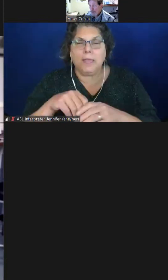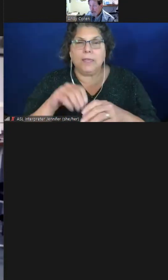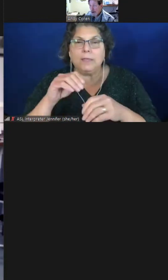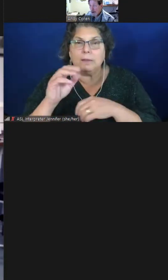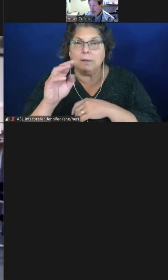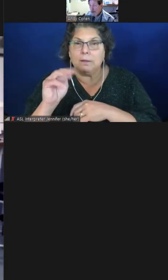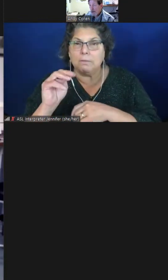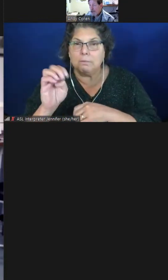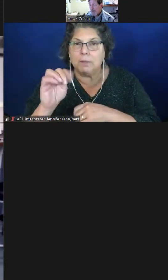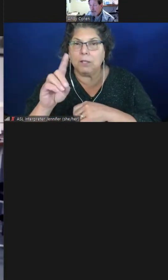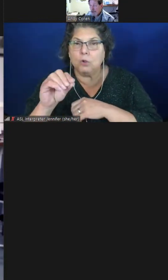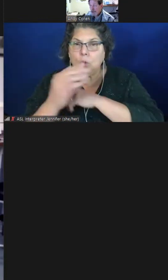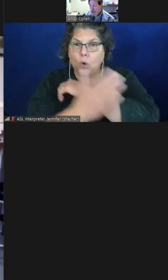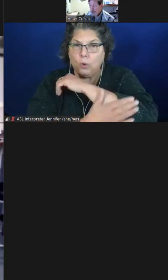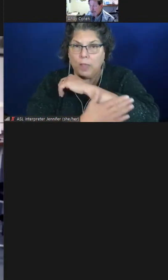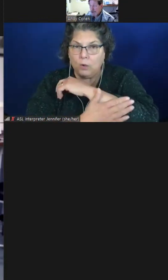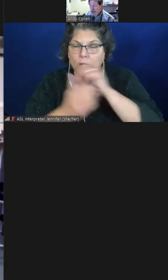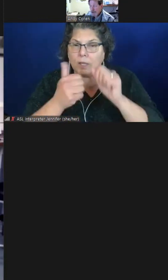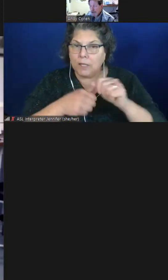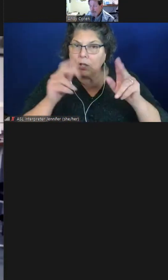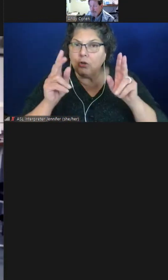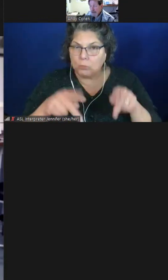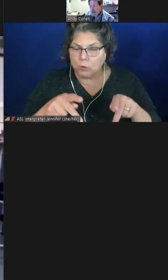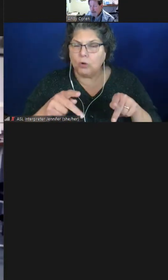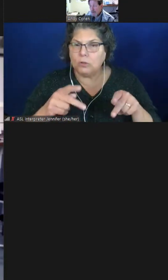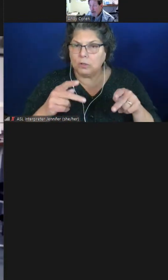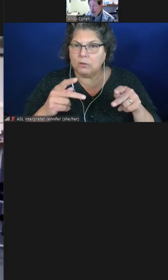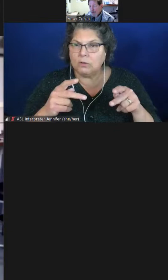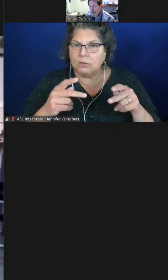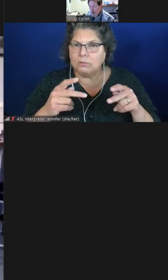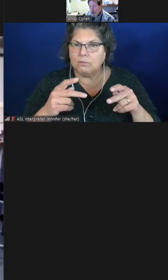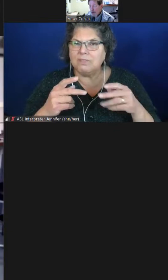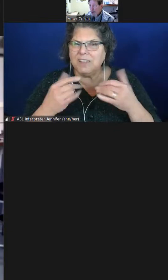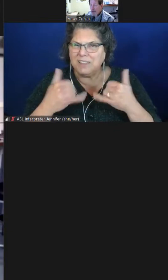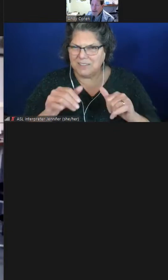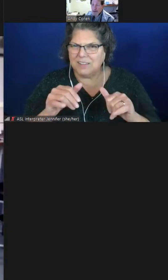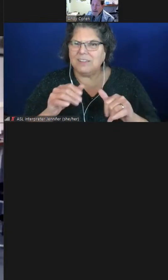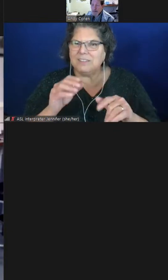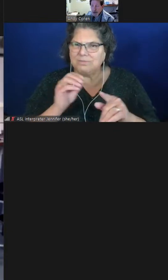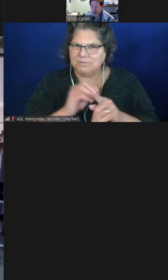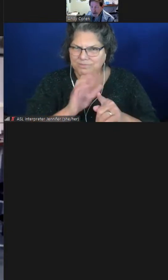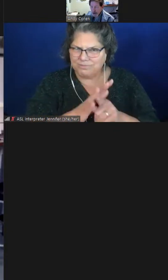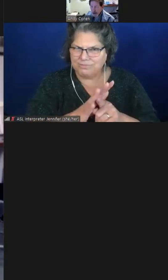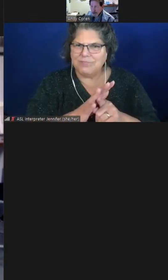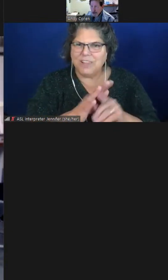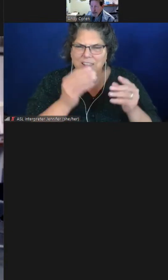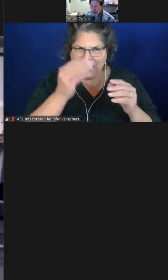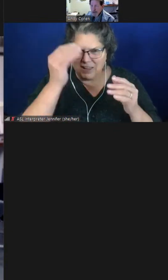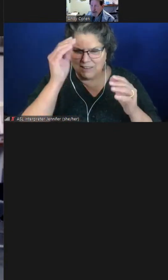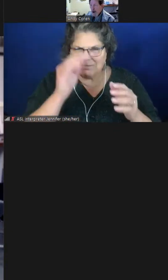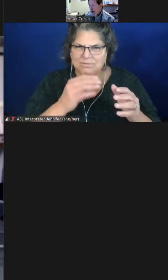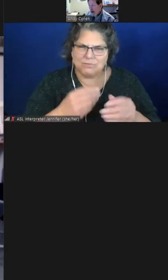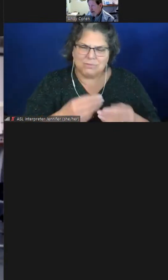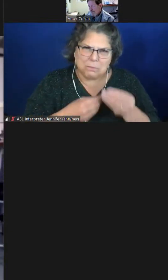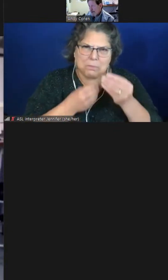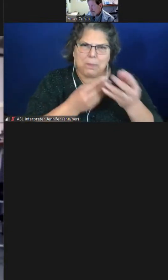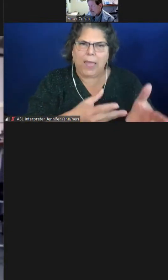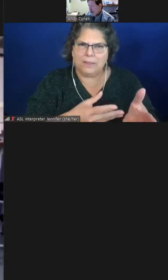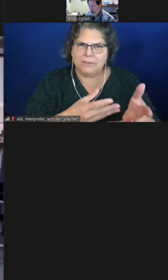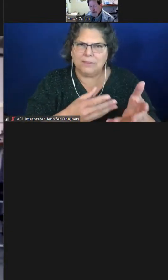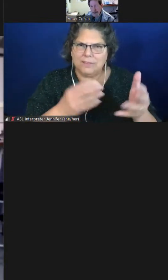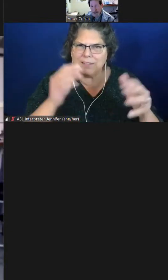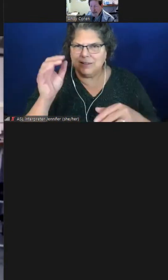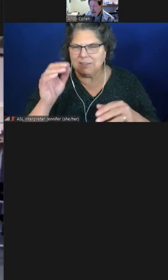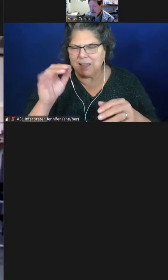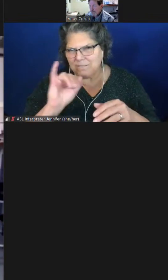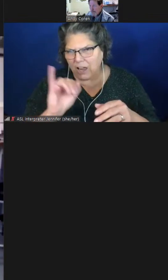county, each person is still infecting more than one person. And so that's the R effective.